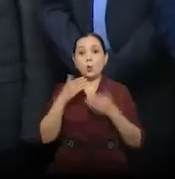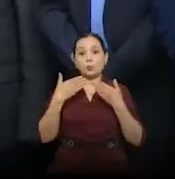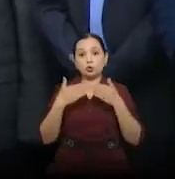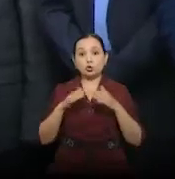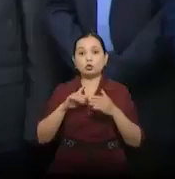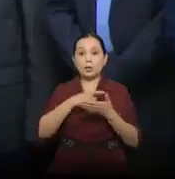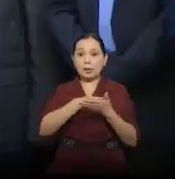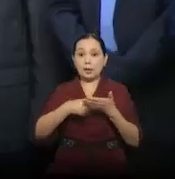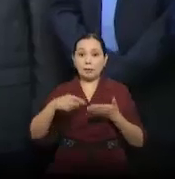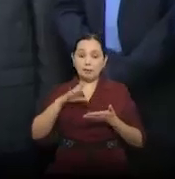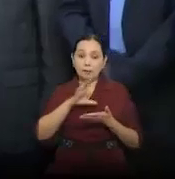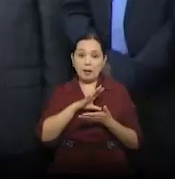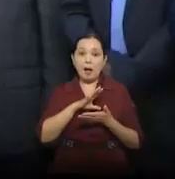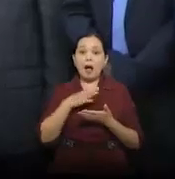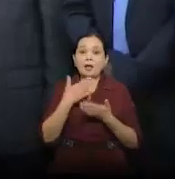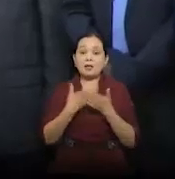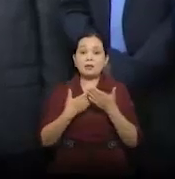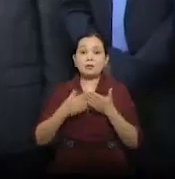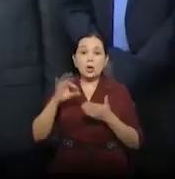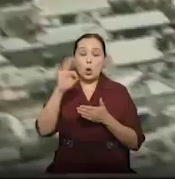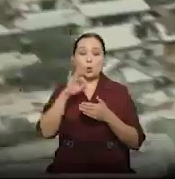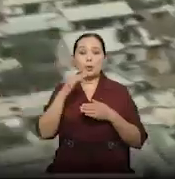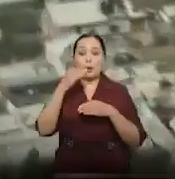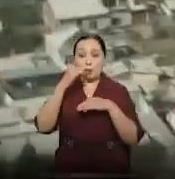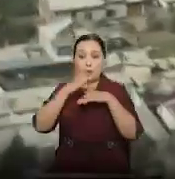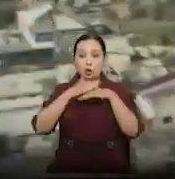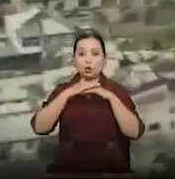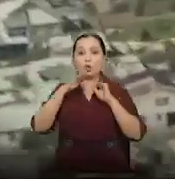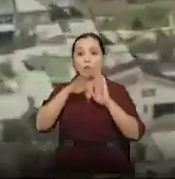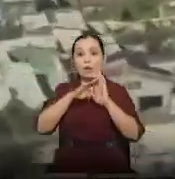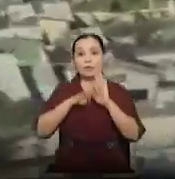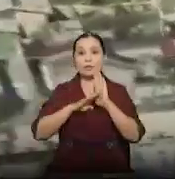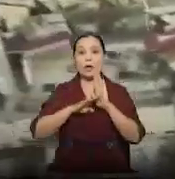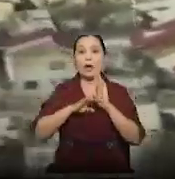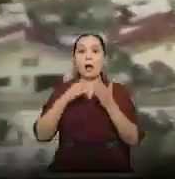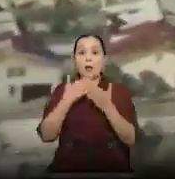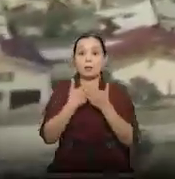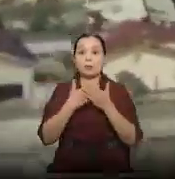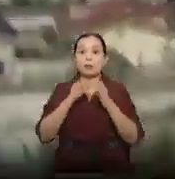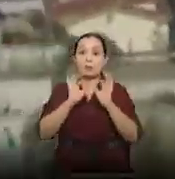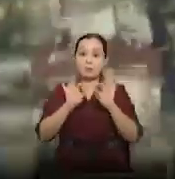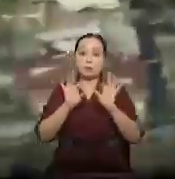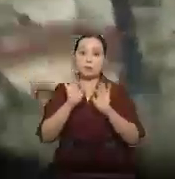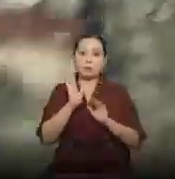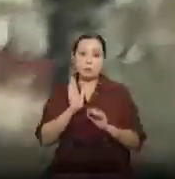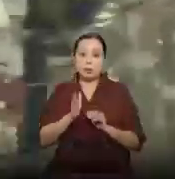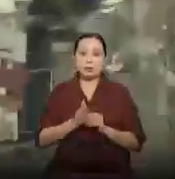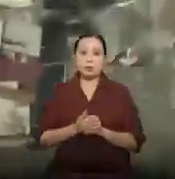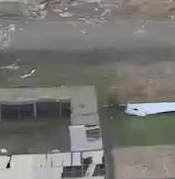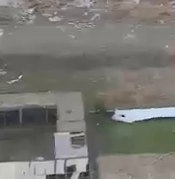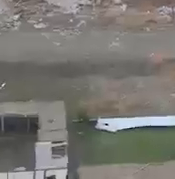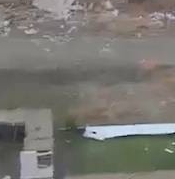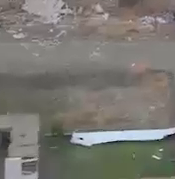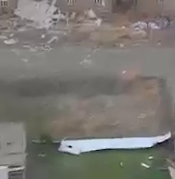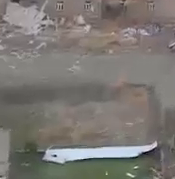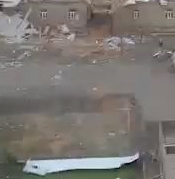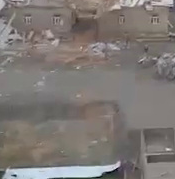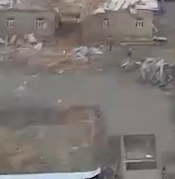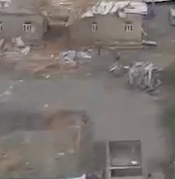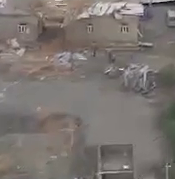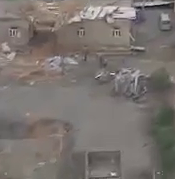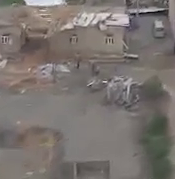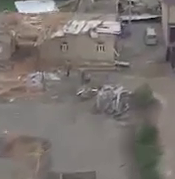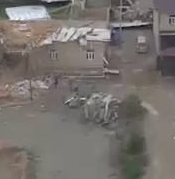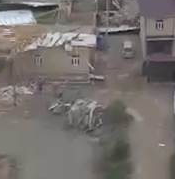ta'mirlash, aholiga har tomonlama ko'maklashish bo'yicha mutasaddilarga topshiriqlar berildi. Qishloq xo'jaligi, iqtisodiyot tarmoqlari, jamoat